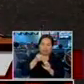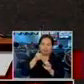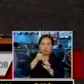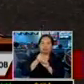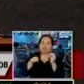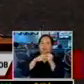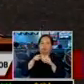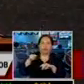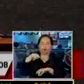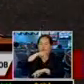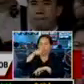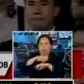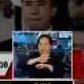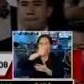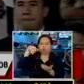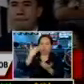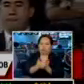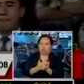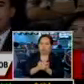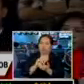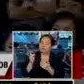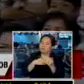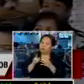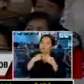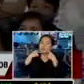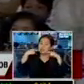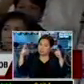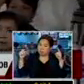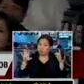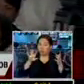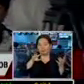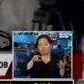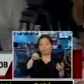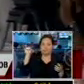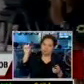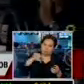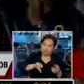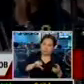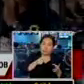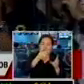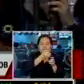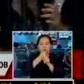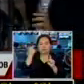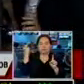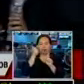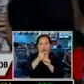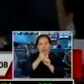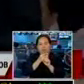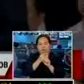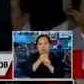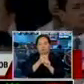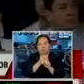entire nation. Its success or failure to achieve the purpose for which